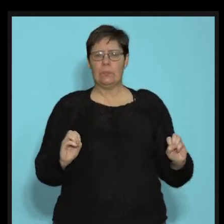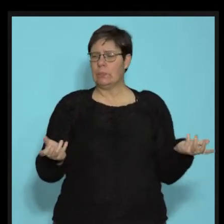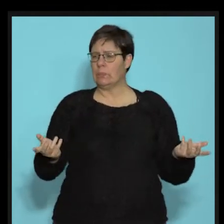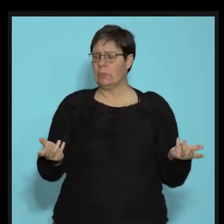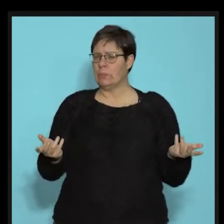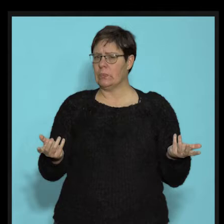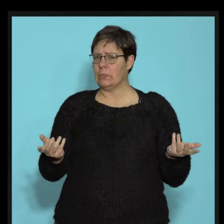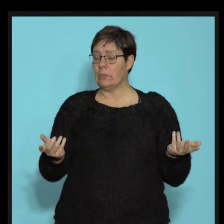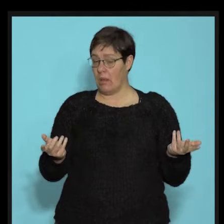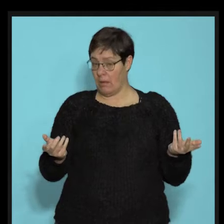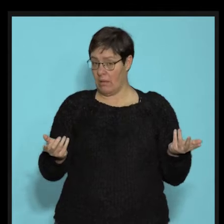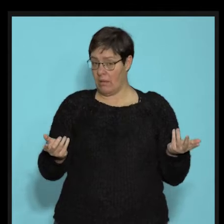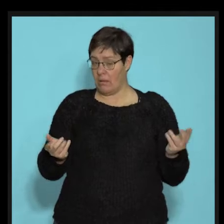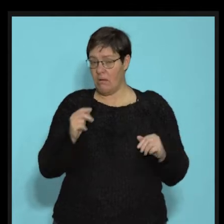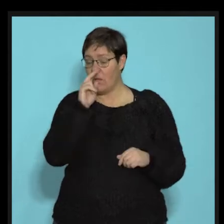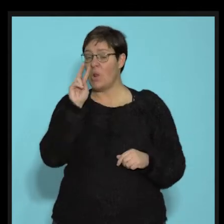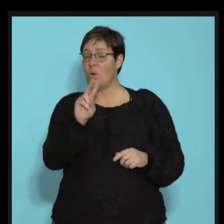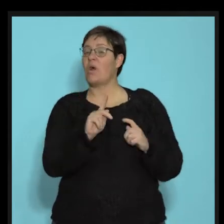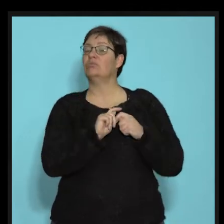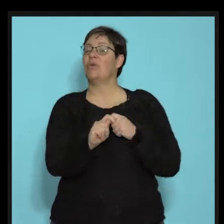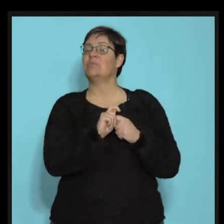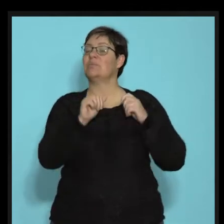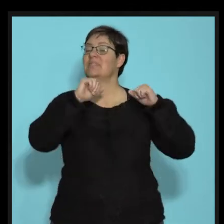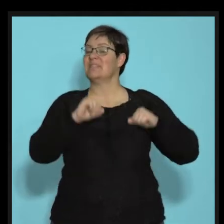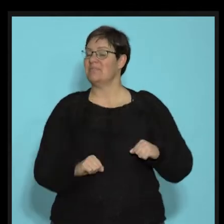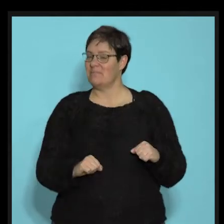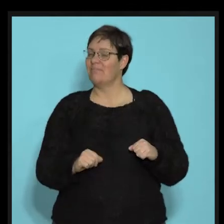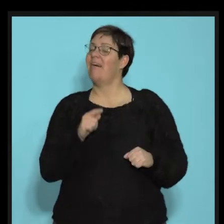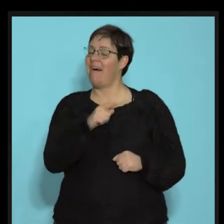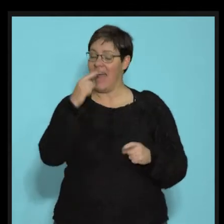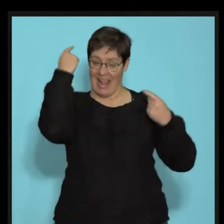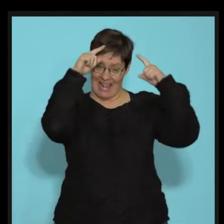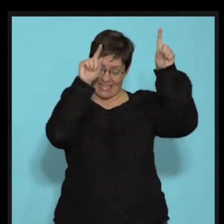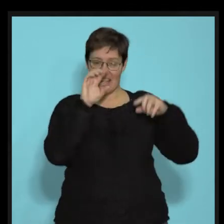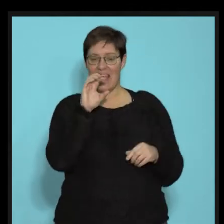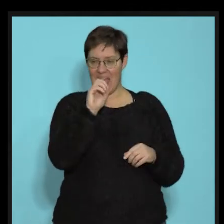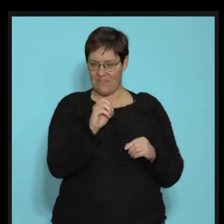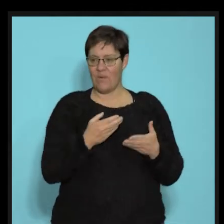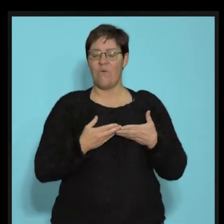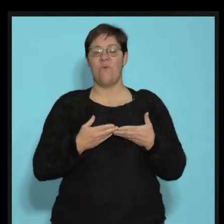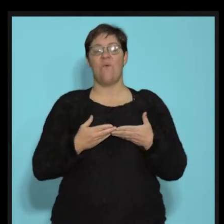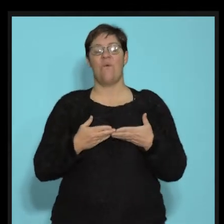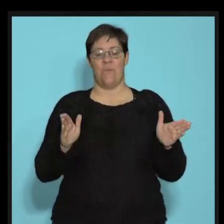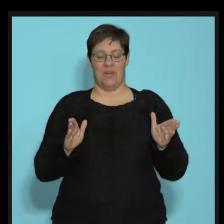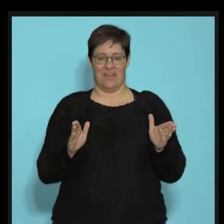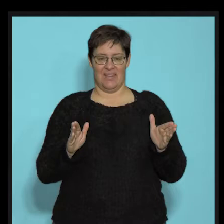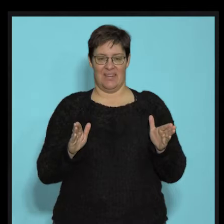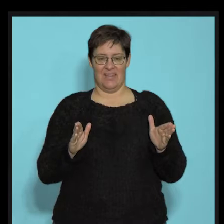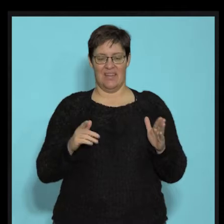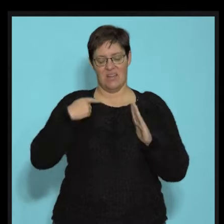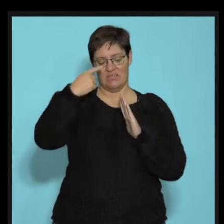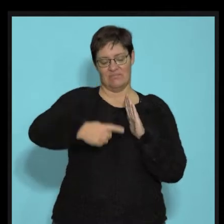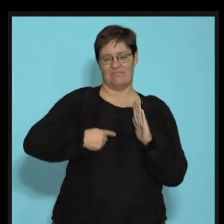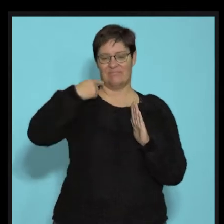Now, when we looked at the transport system, insects have an open circulatory